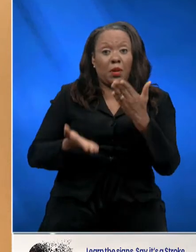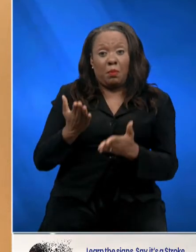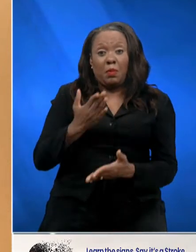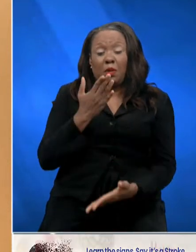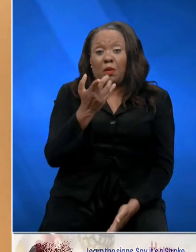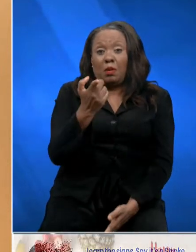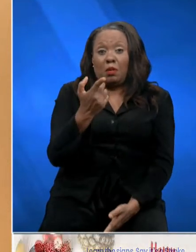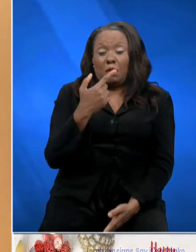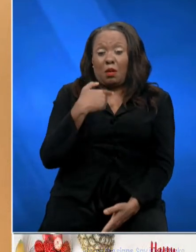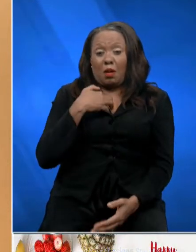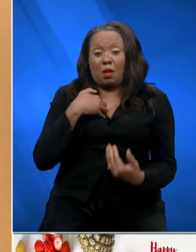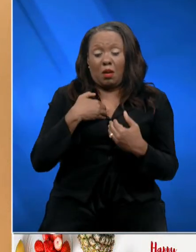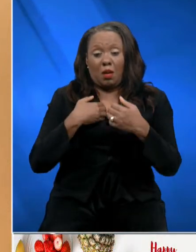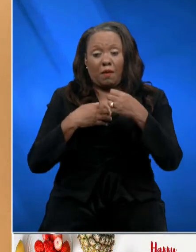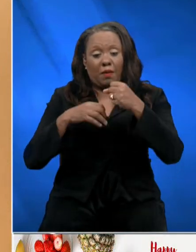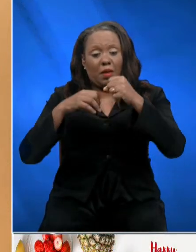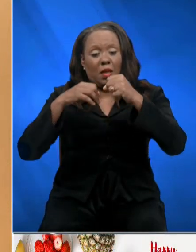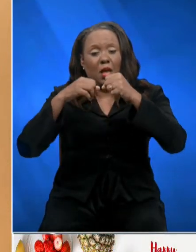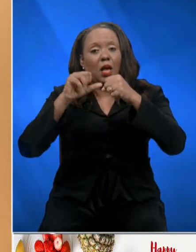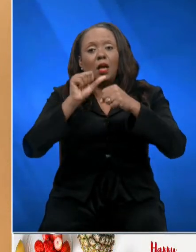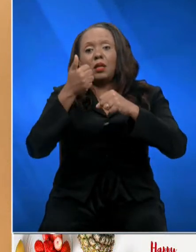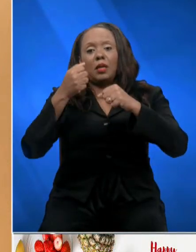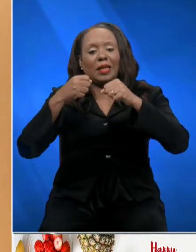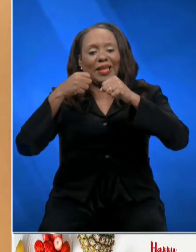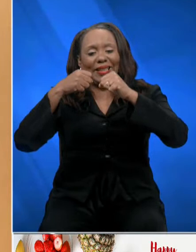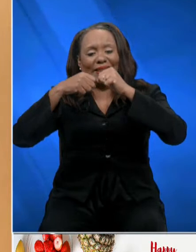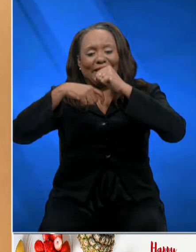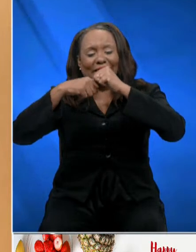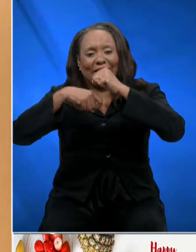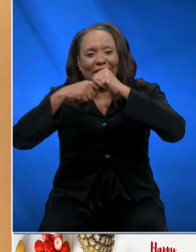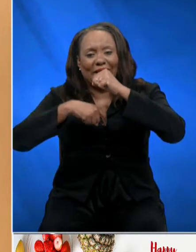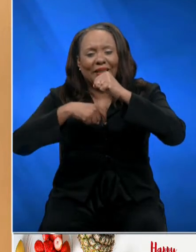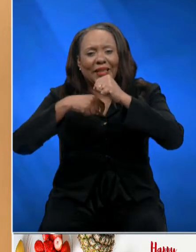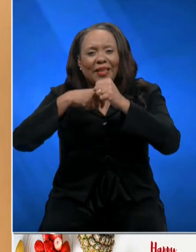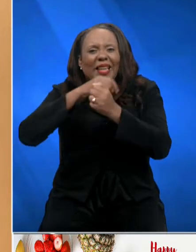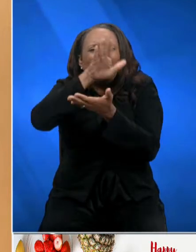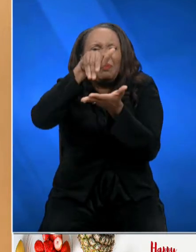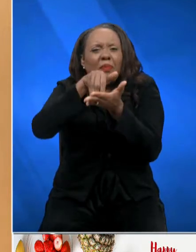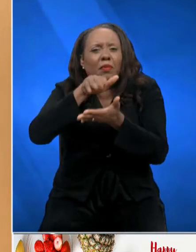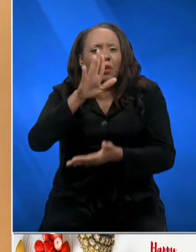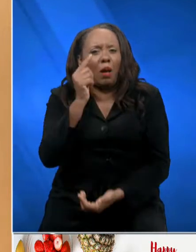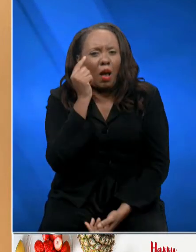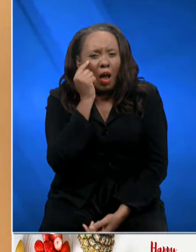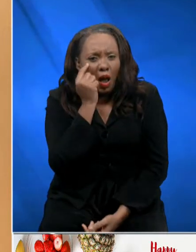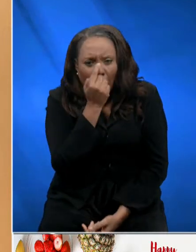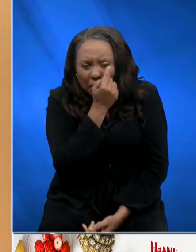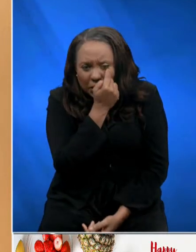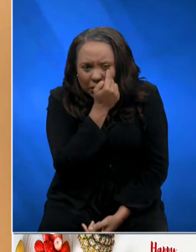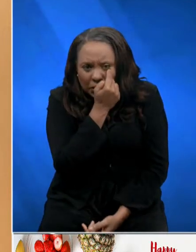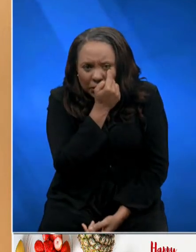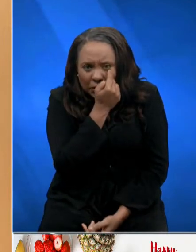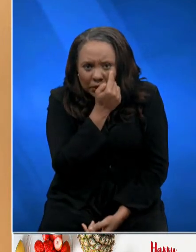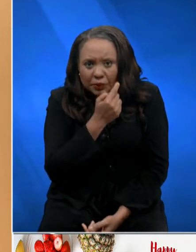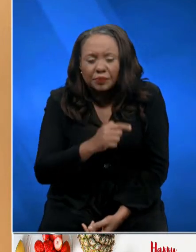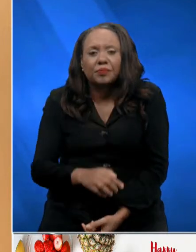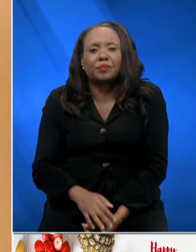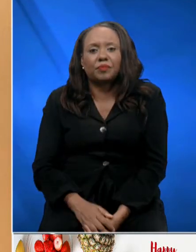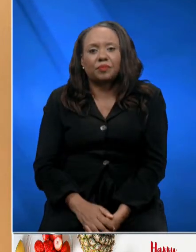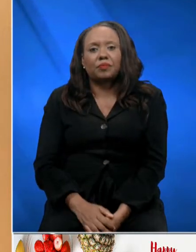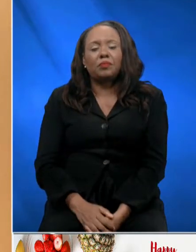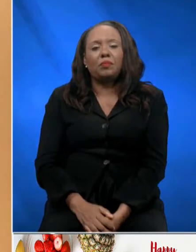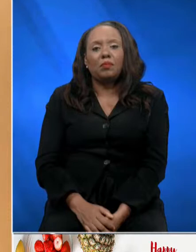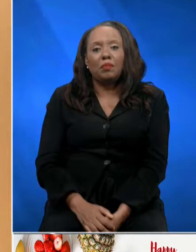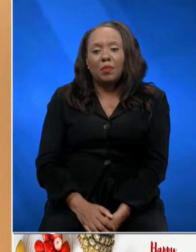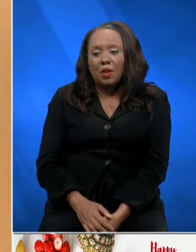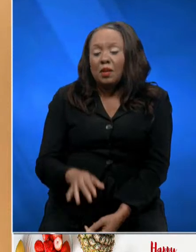simply leakage of protein into the center of the eye. And macular edema actually is the most common cause,